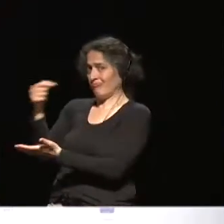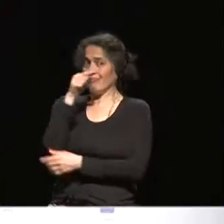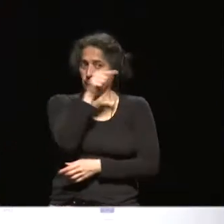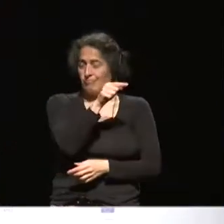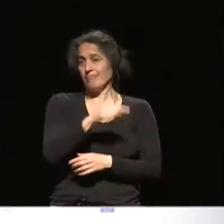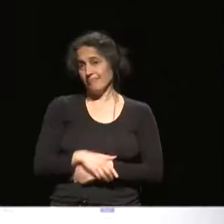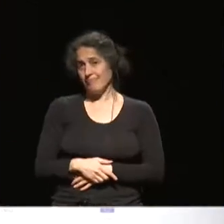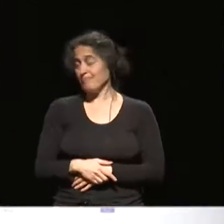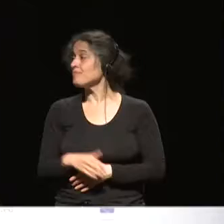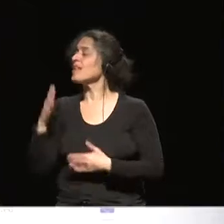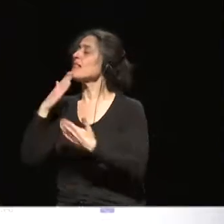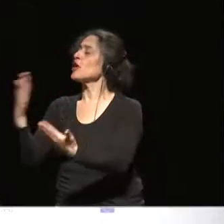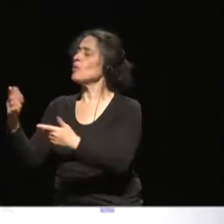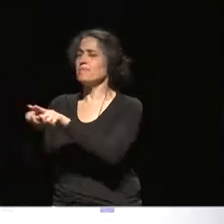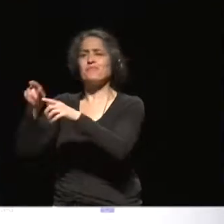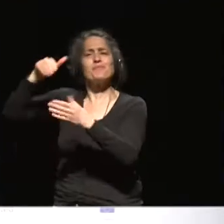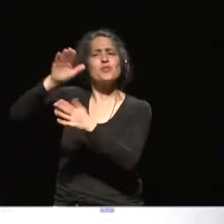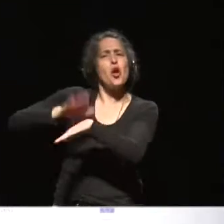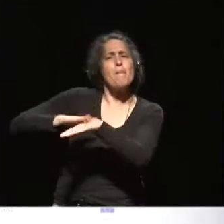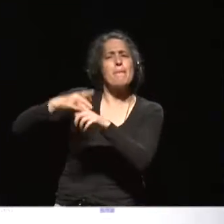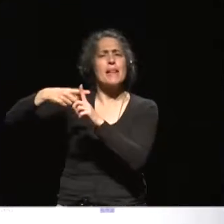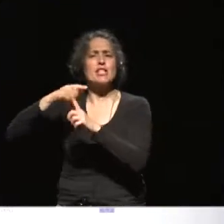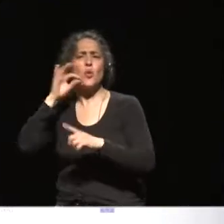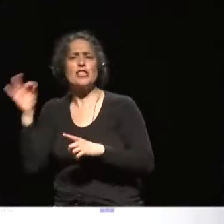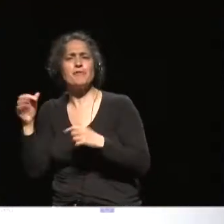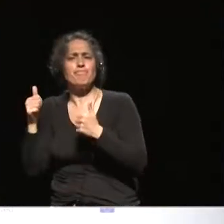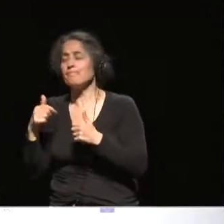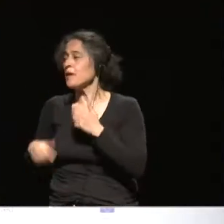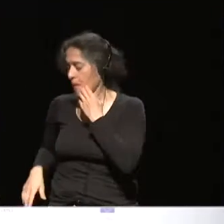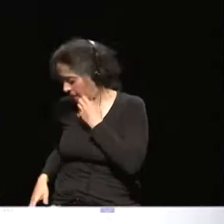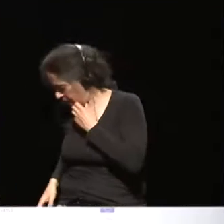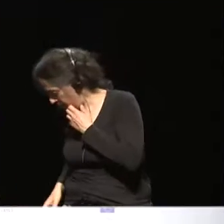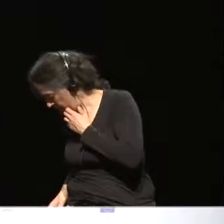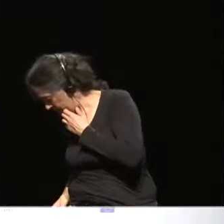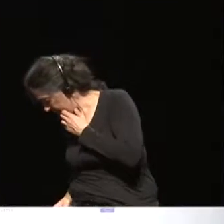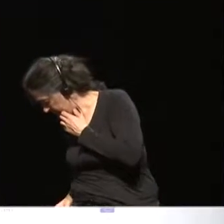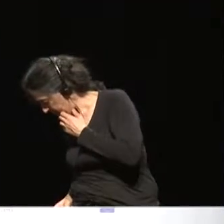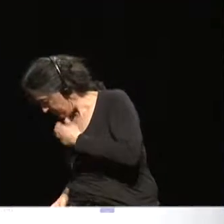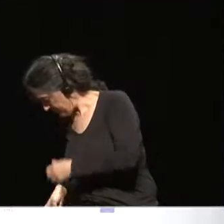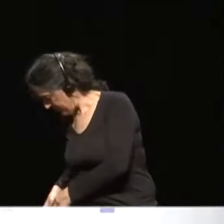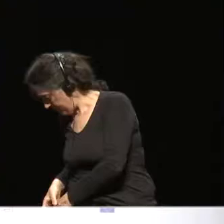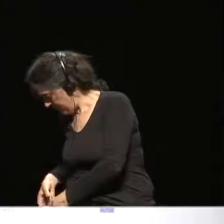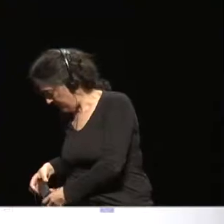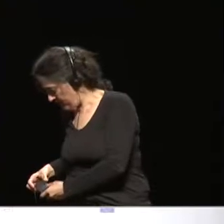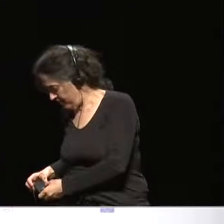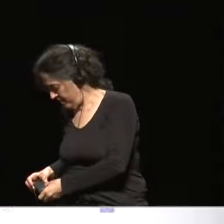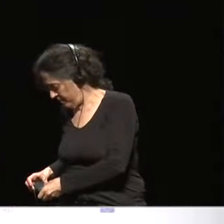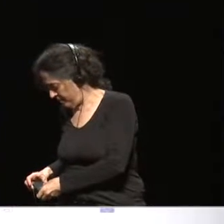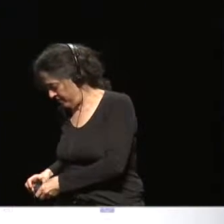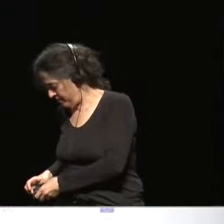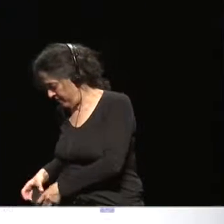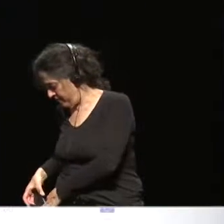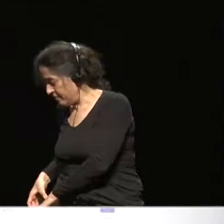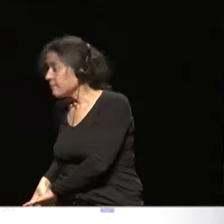round. Please, go ahead. Merci beaucoup. Thank you very much. Yolande Matelin from